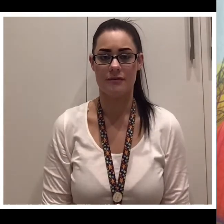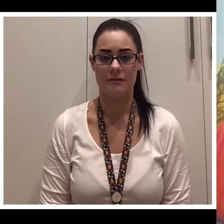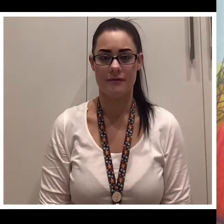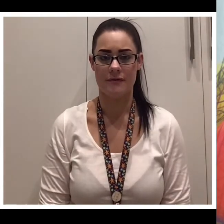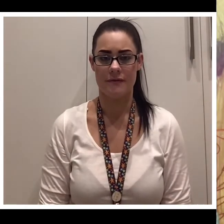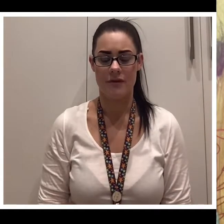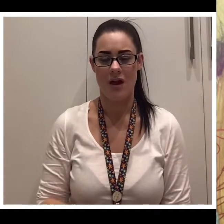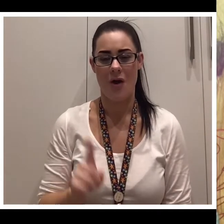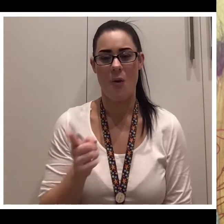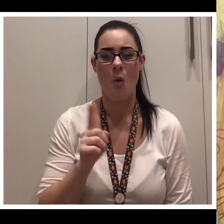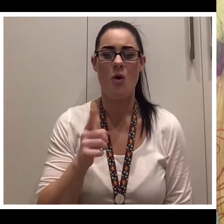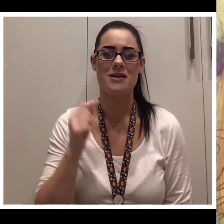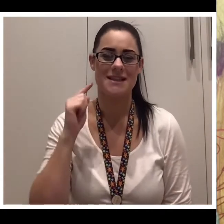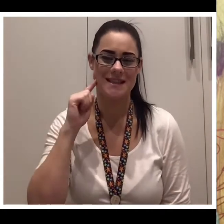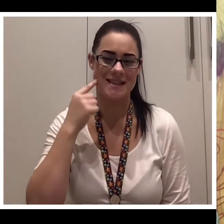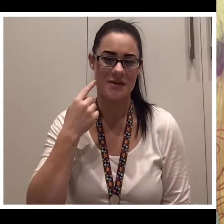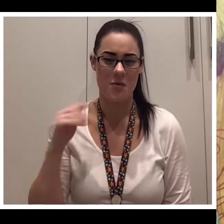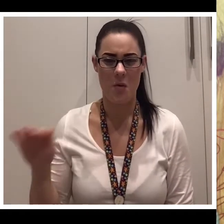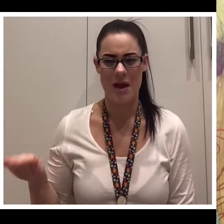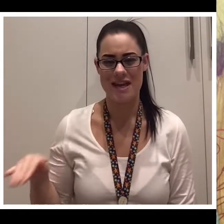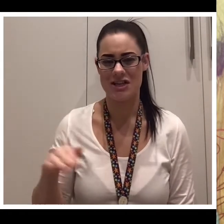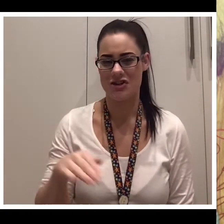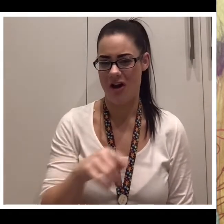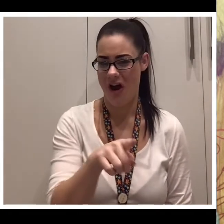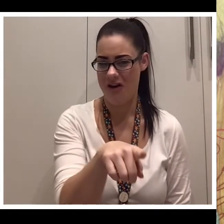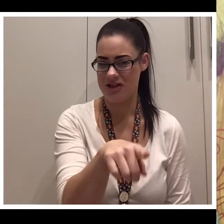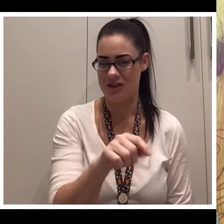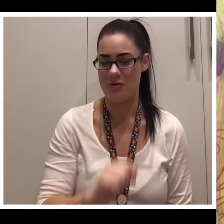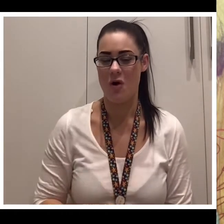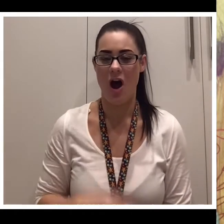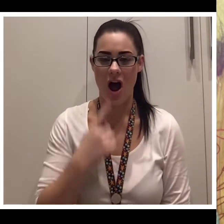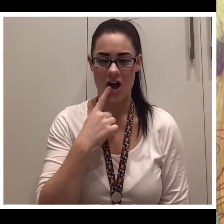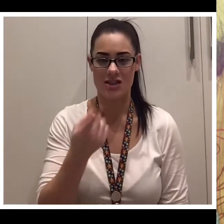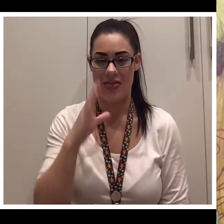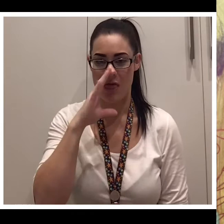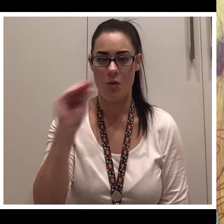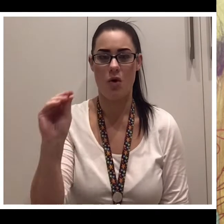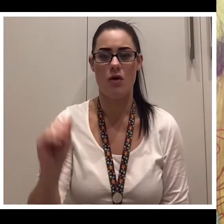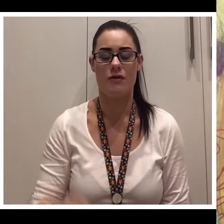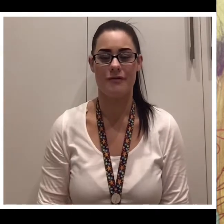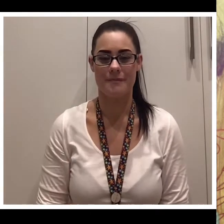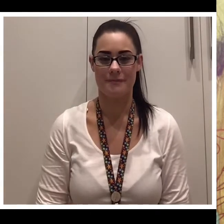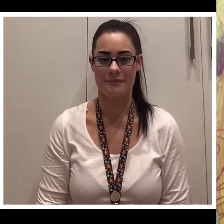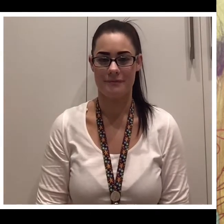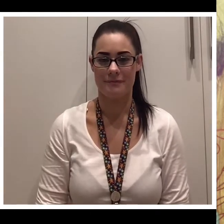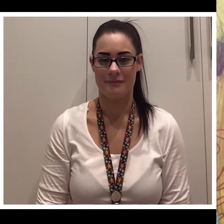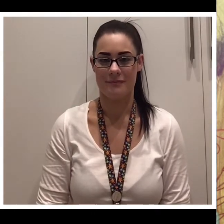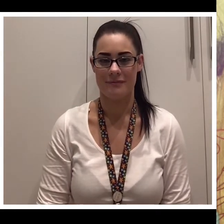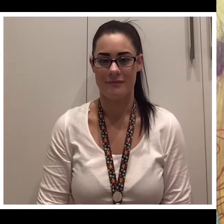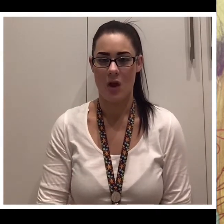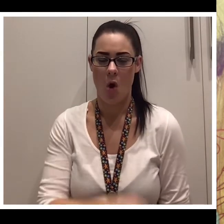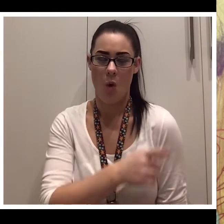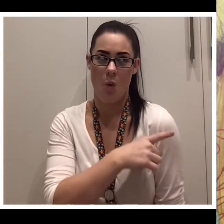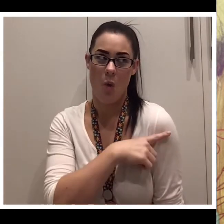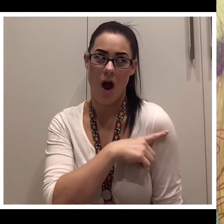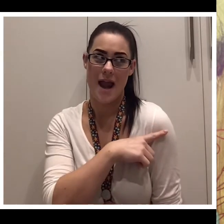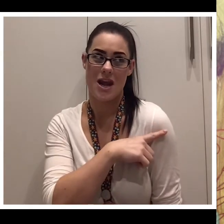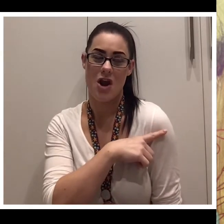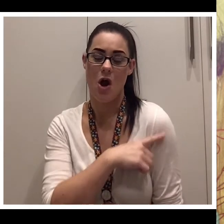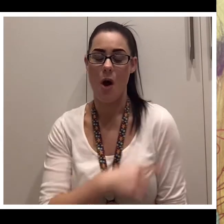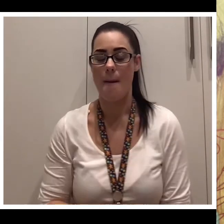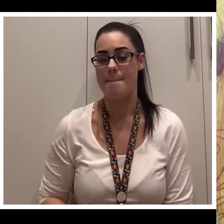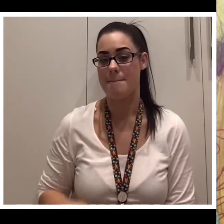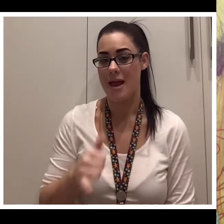"What a sweet child you are," said the wolf. "Why not pick your grandma some